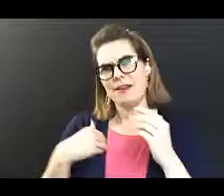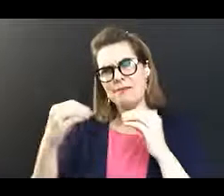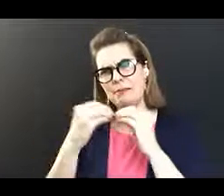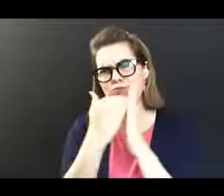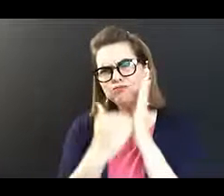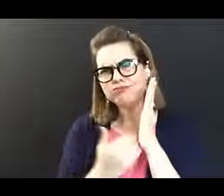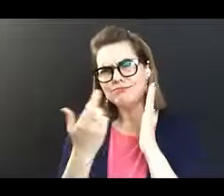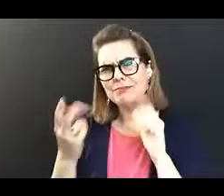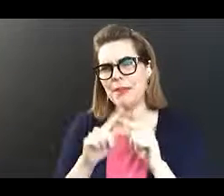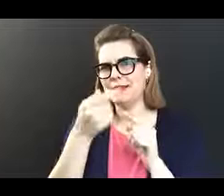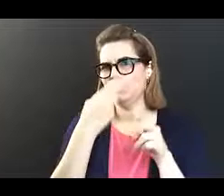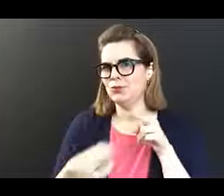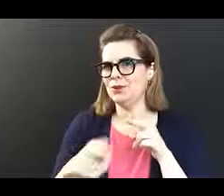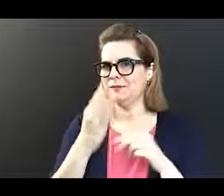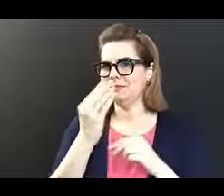came up with.